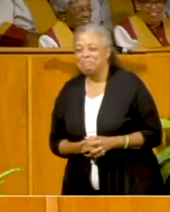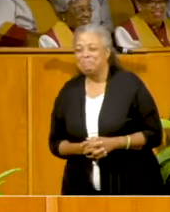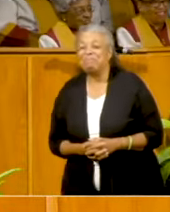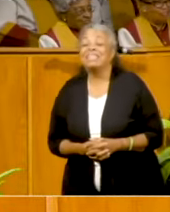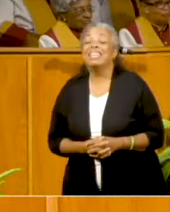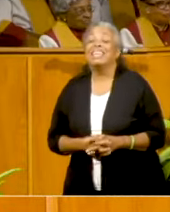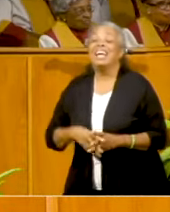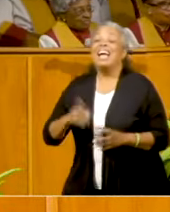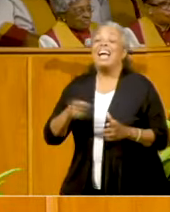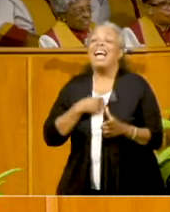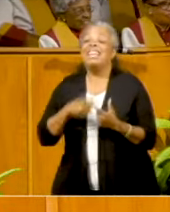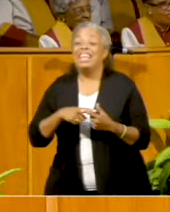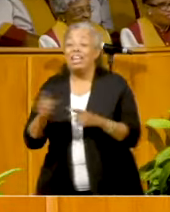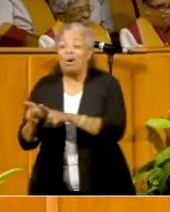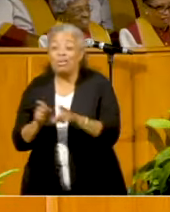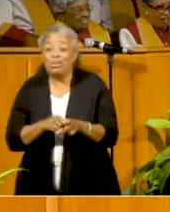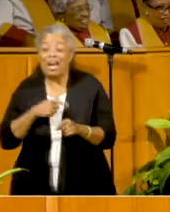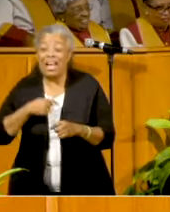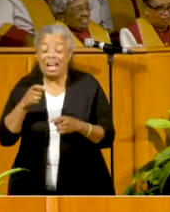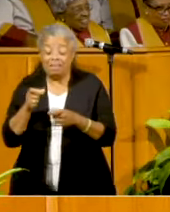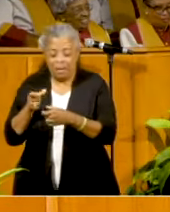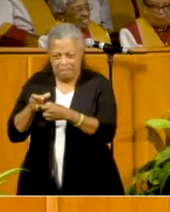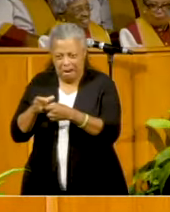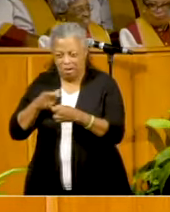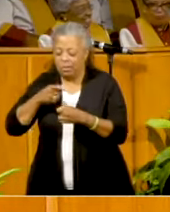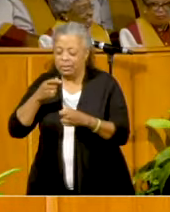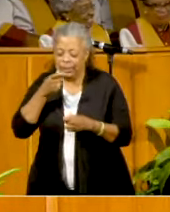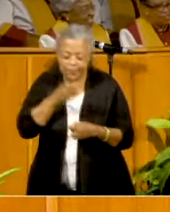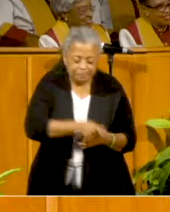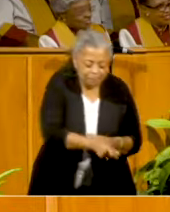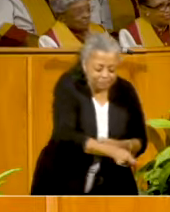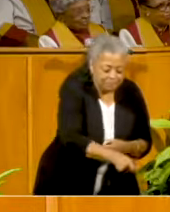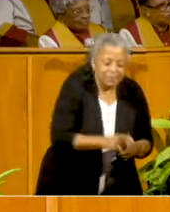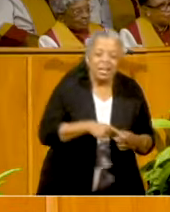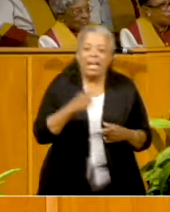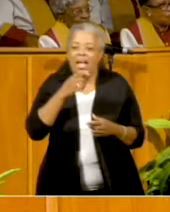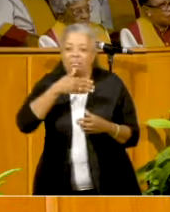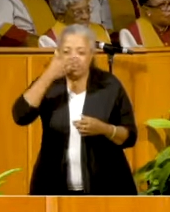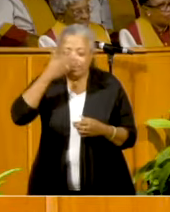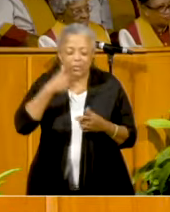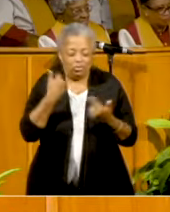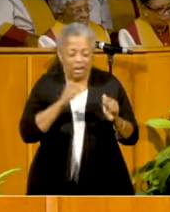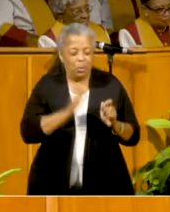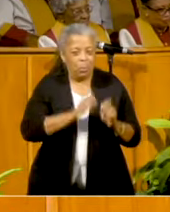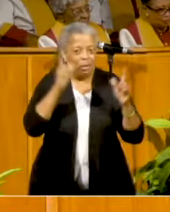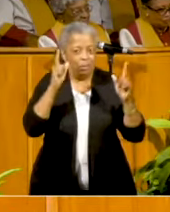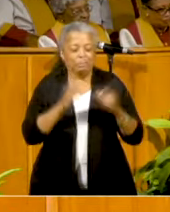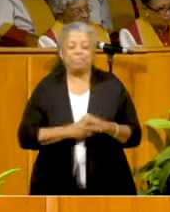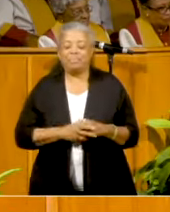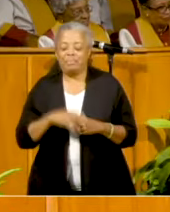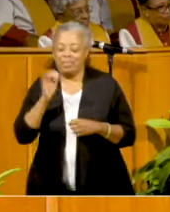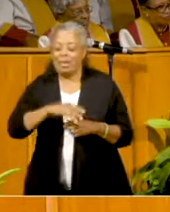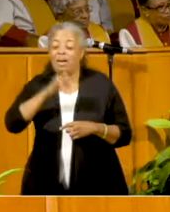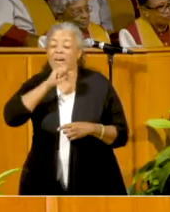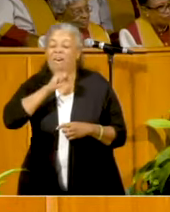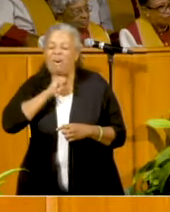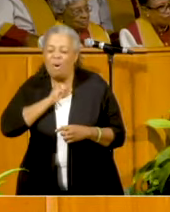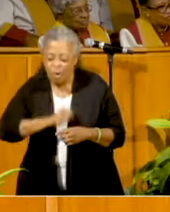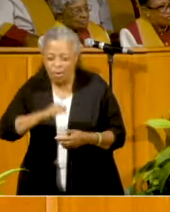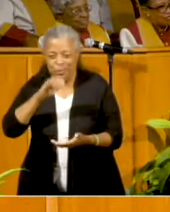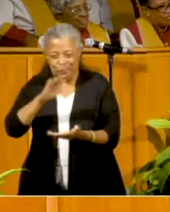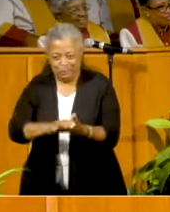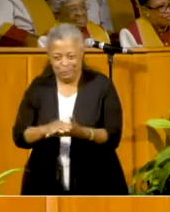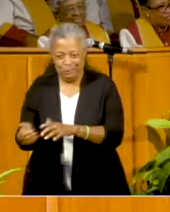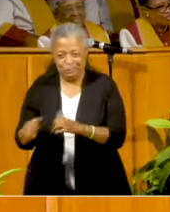And then they'll go get some smelling salt and ammonia and rub it in front of you to wake you up. It was a old